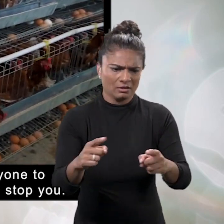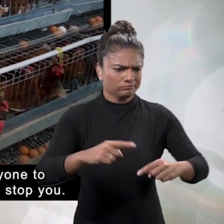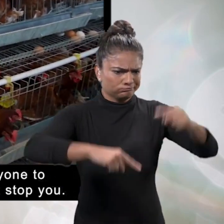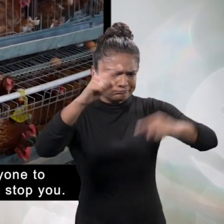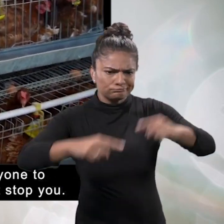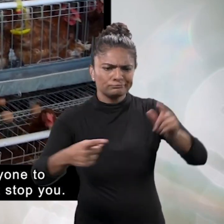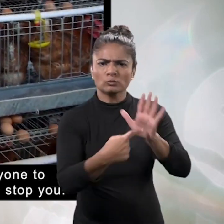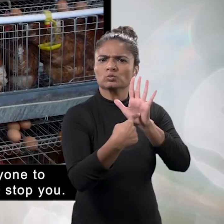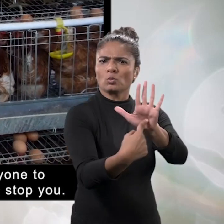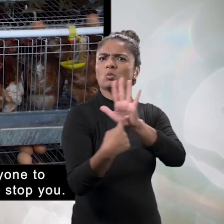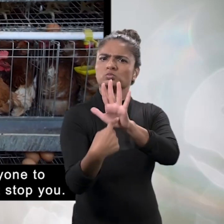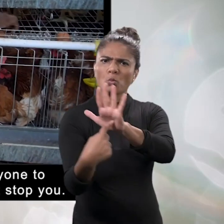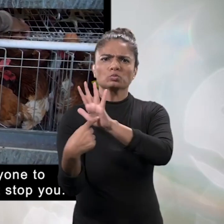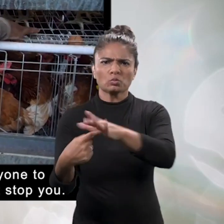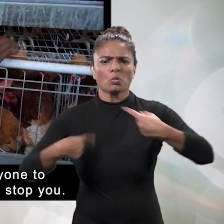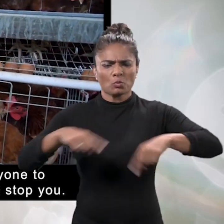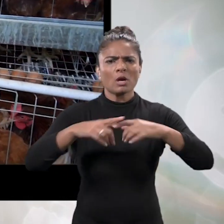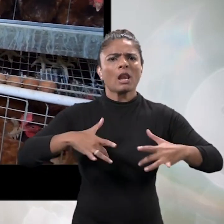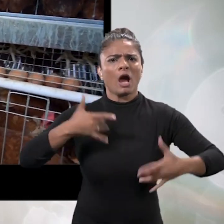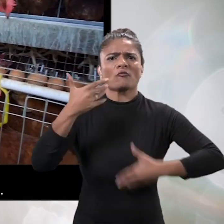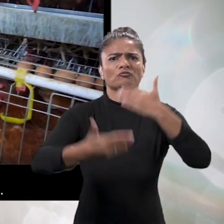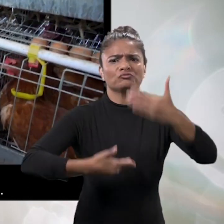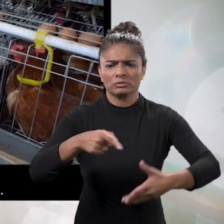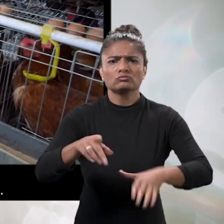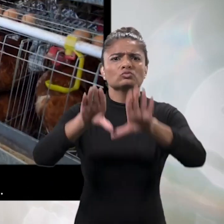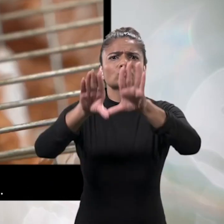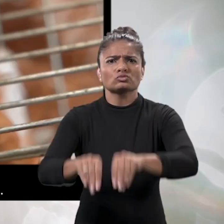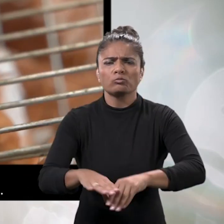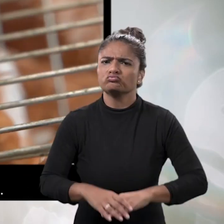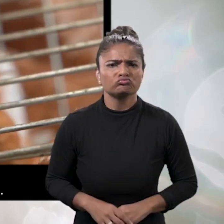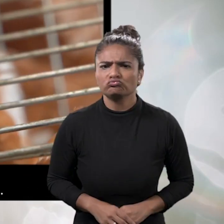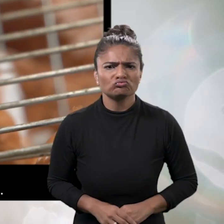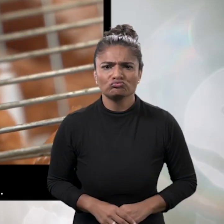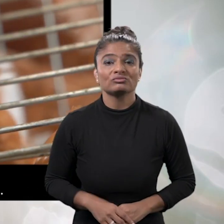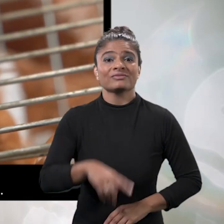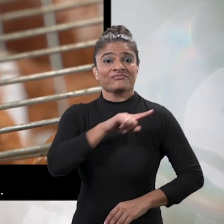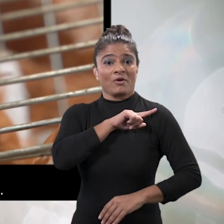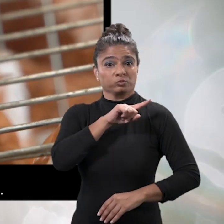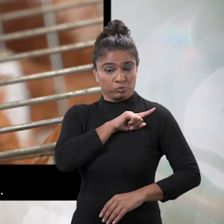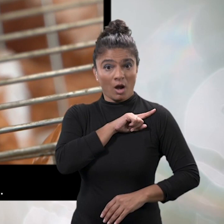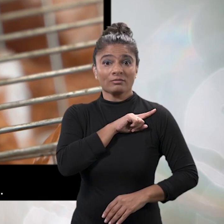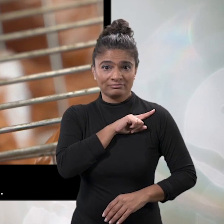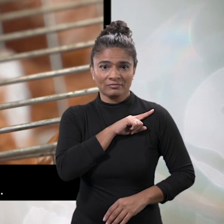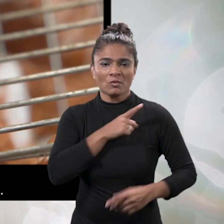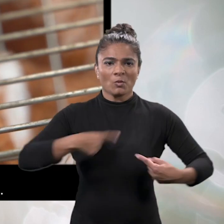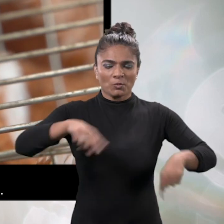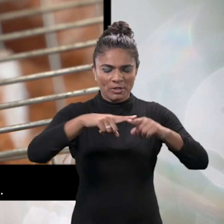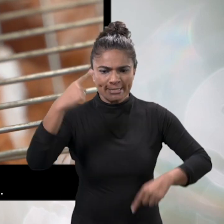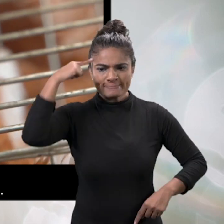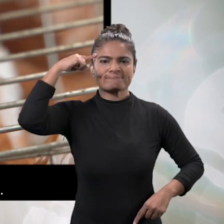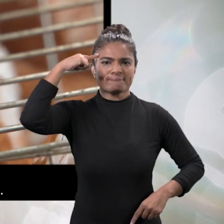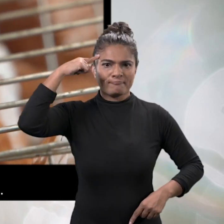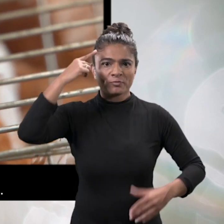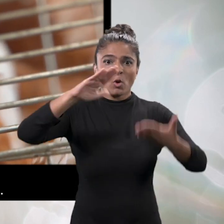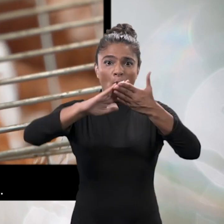into nje efanayo yabona akufanele uvinjwe i-disability. So that's why ke thina sathi cha